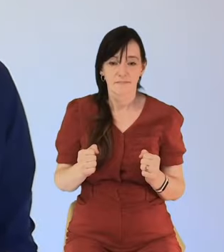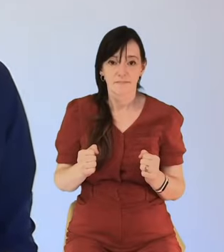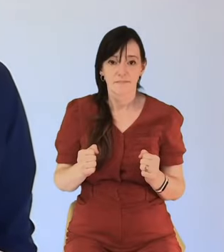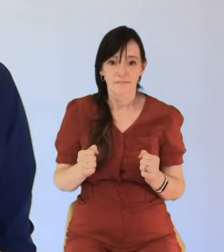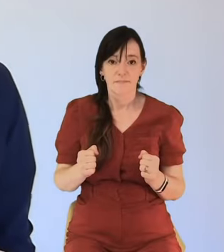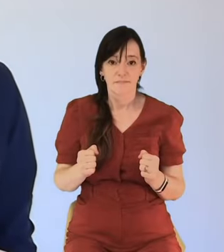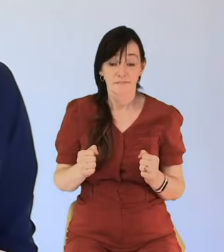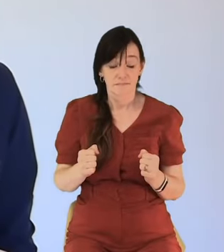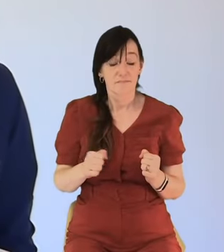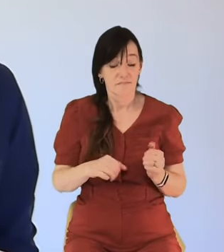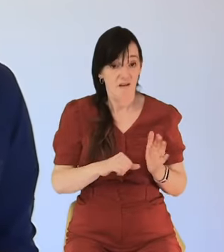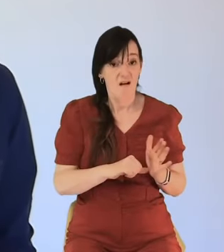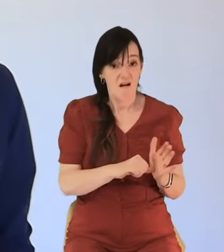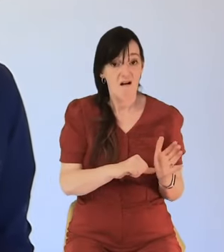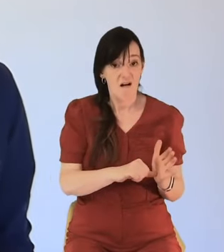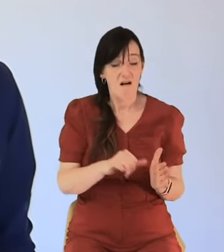But it's hard.